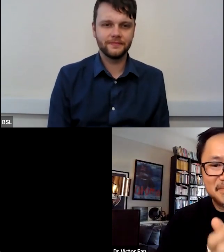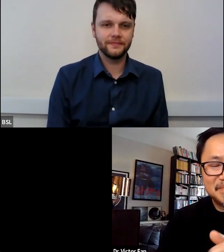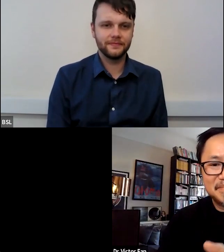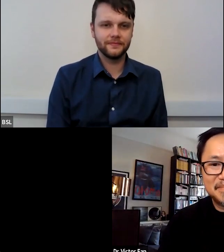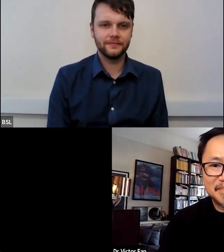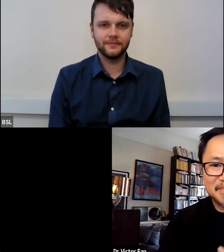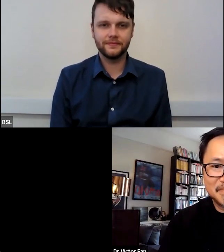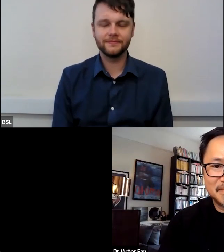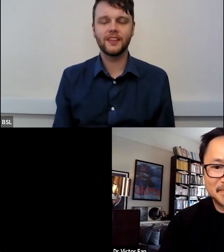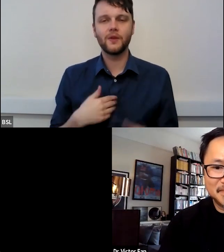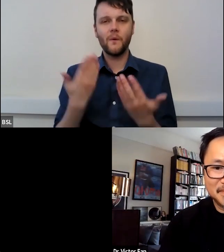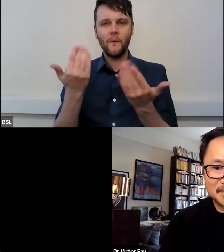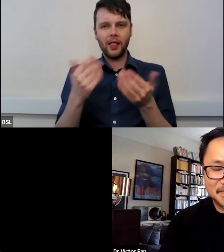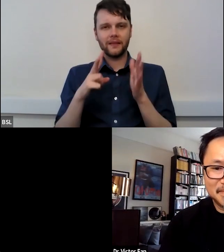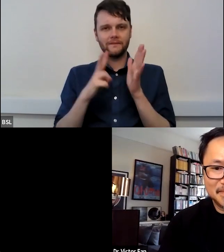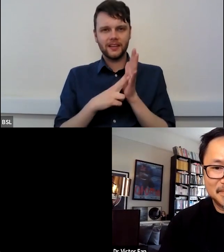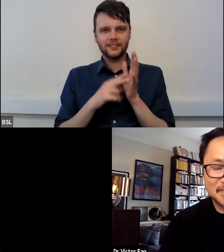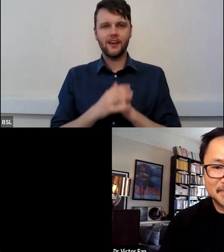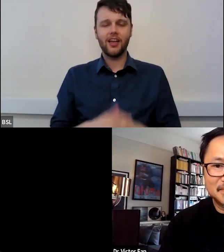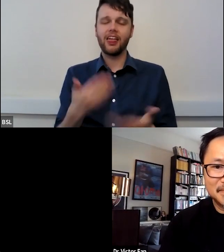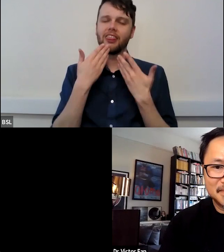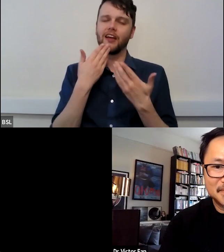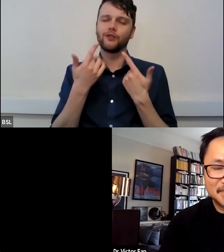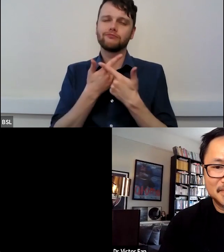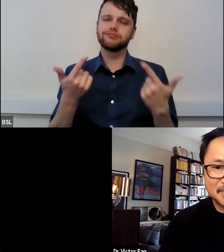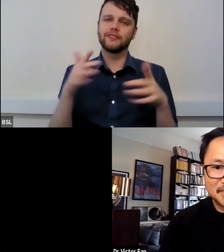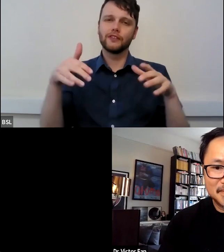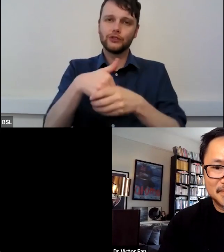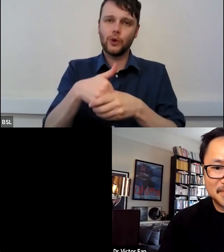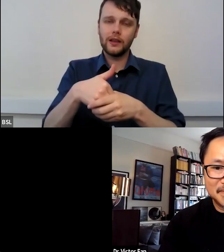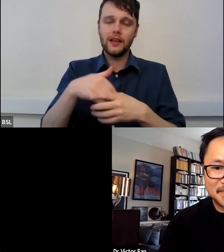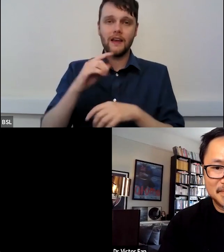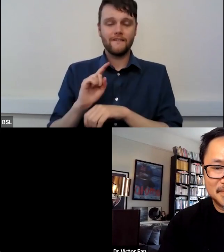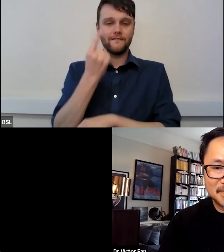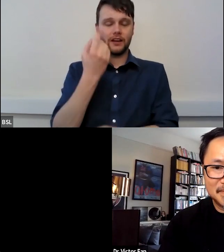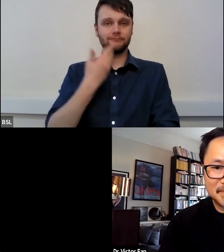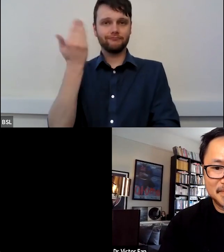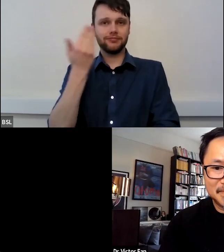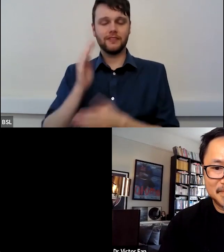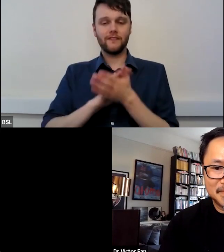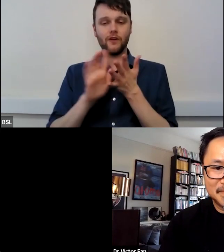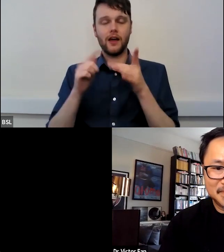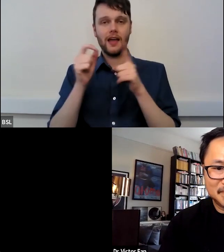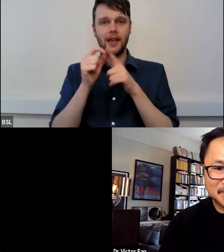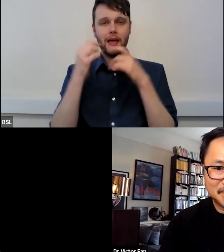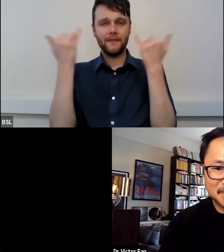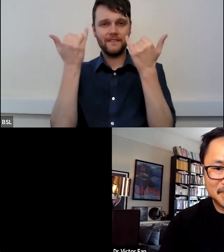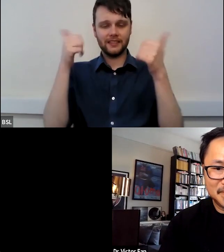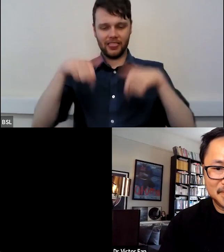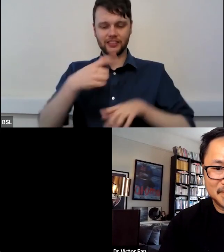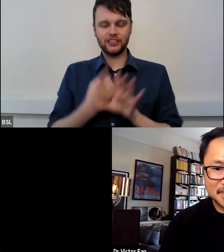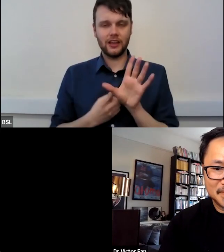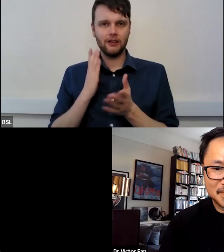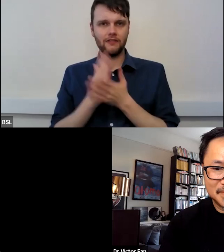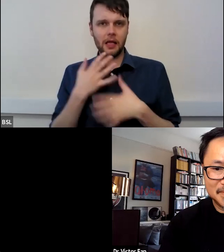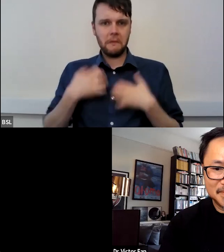And welcome, Victor. Thank you so much for joining us as our first speaker for HippFest this year. We're very much looking forward